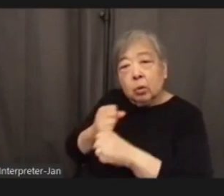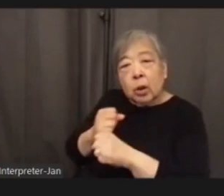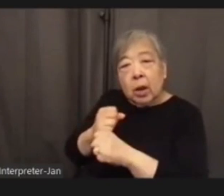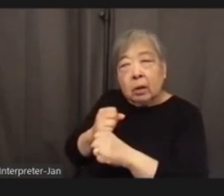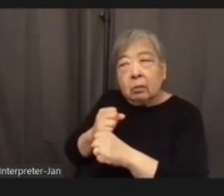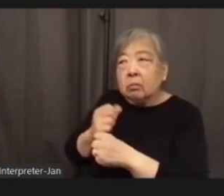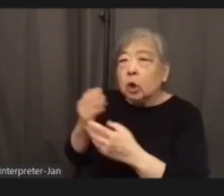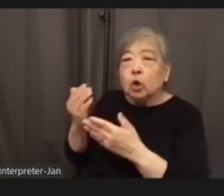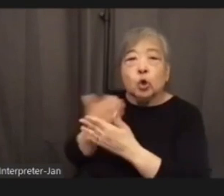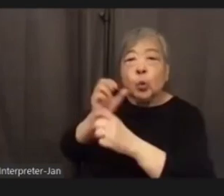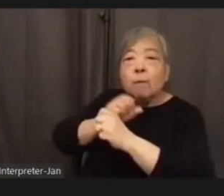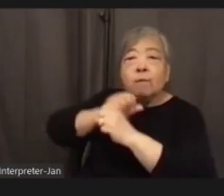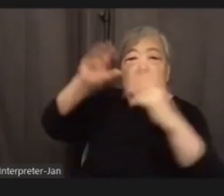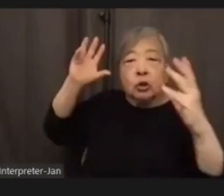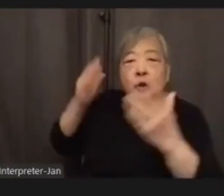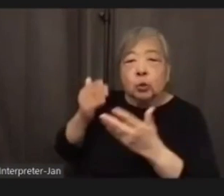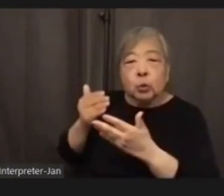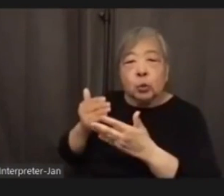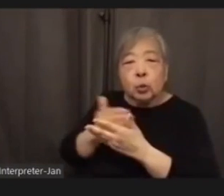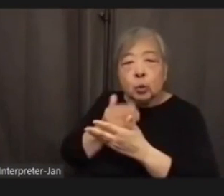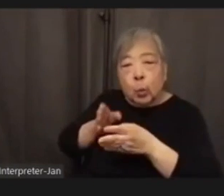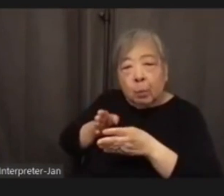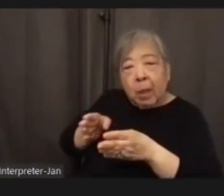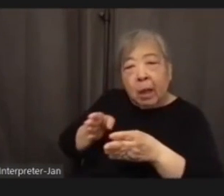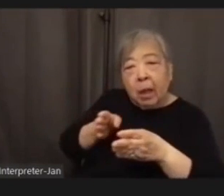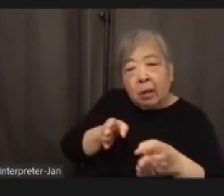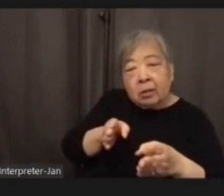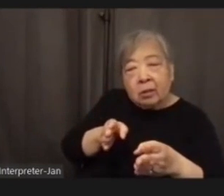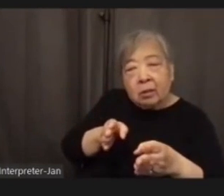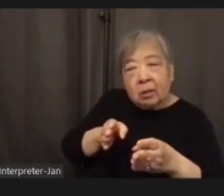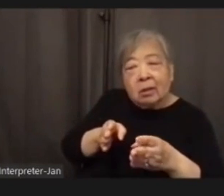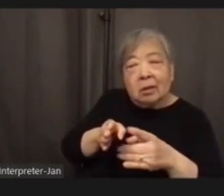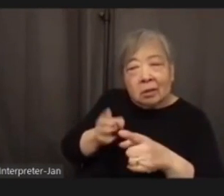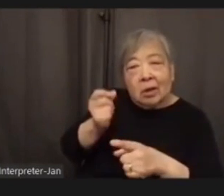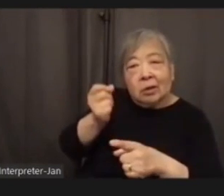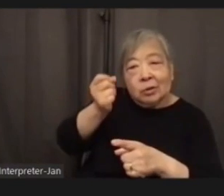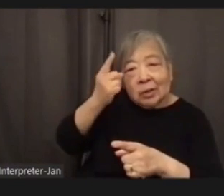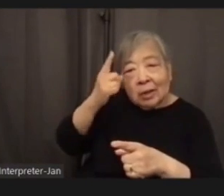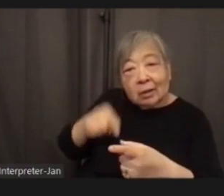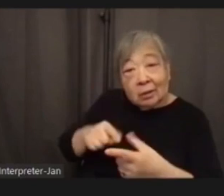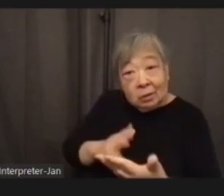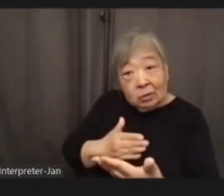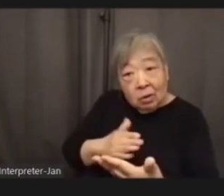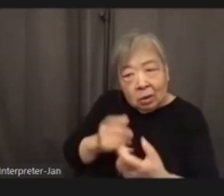new visions or new pathways into understanding this song and what it means.